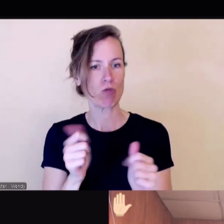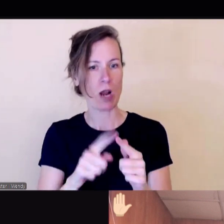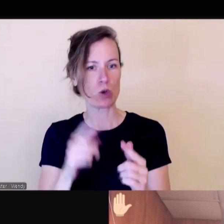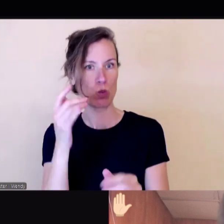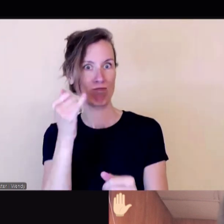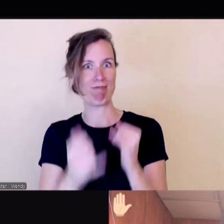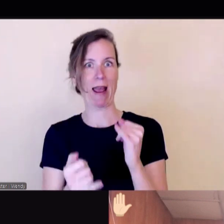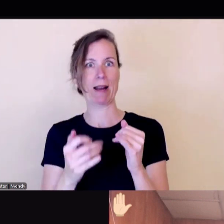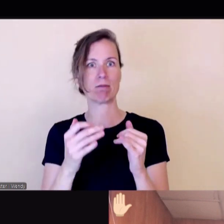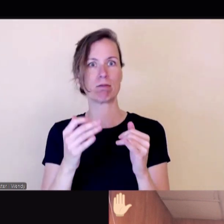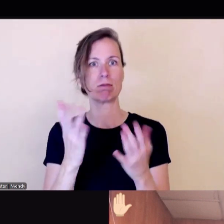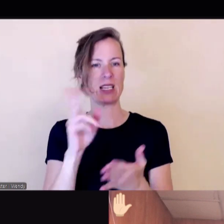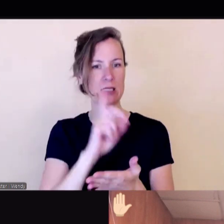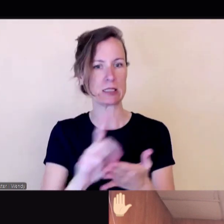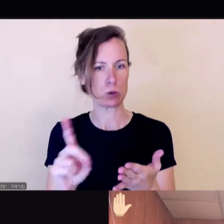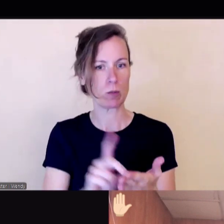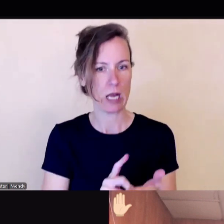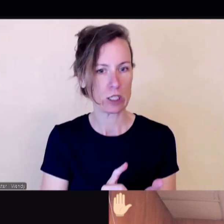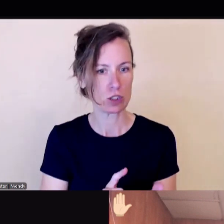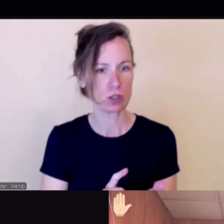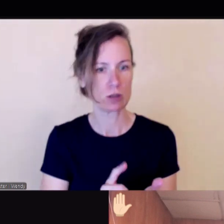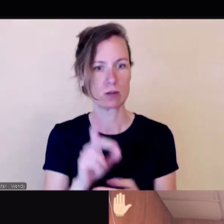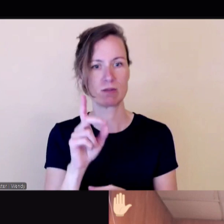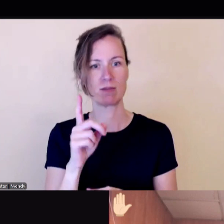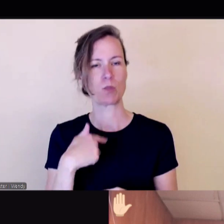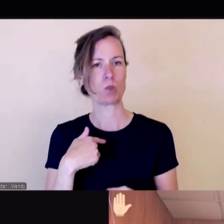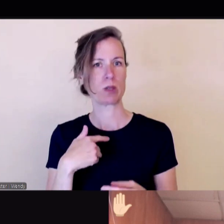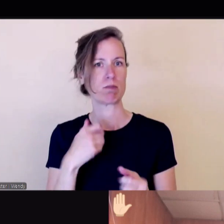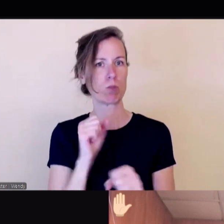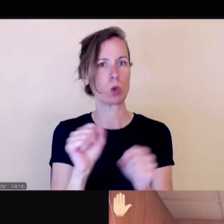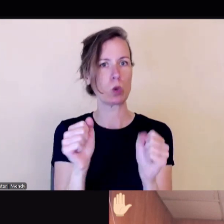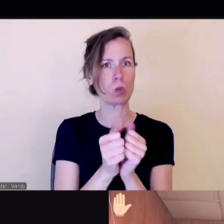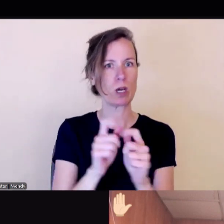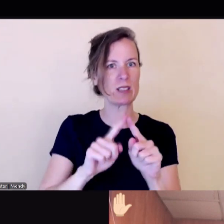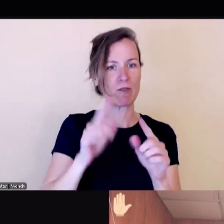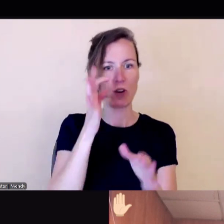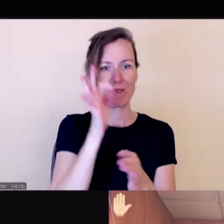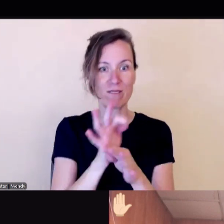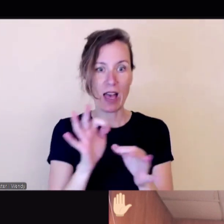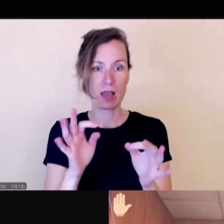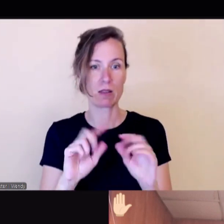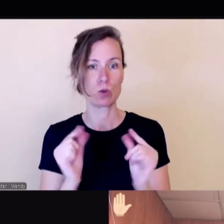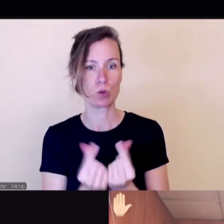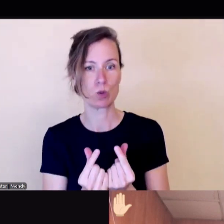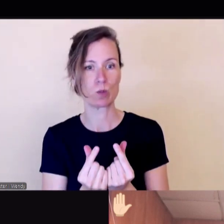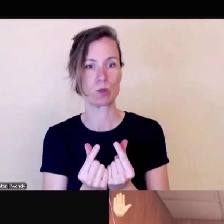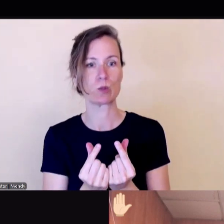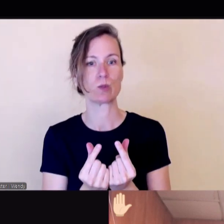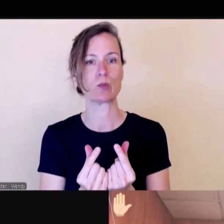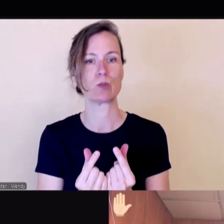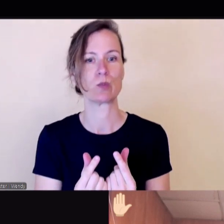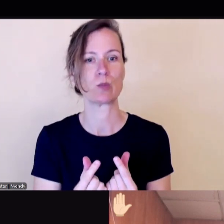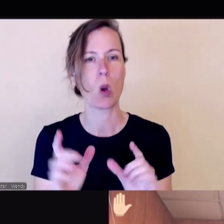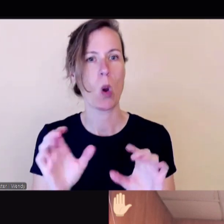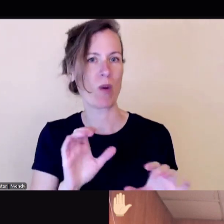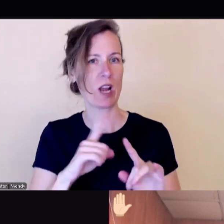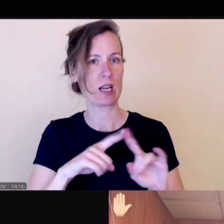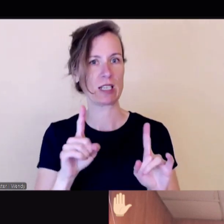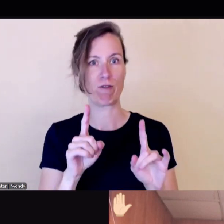and had multicultural parties that we try to support. And so really anything that brings people together in